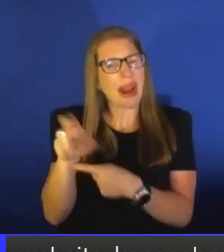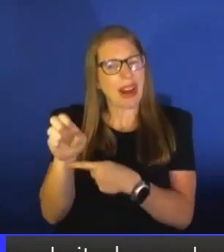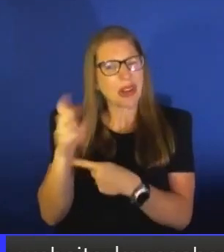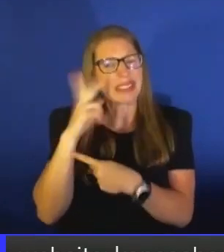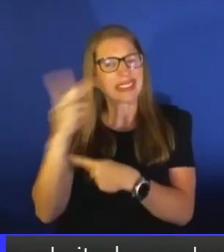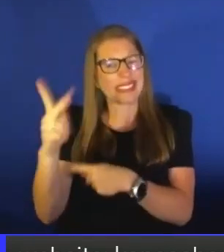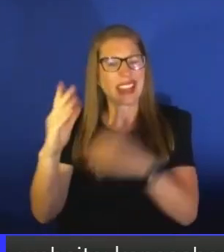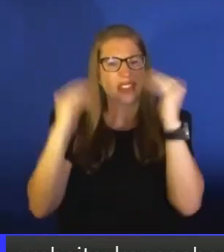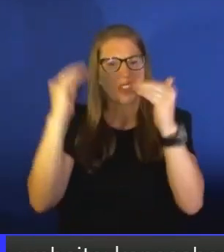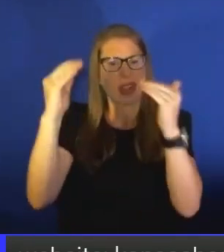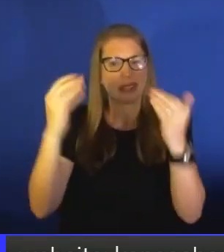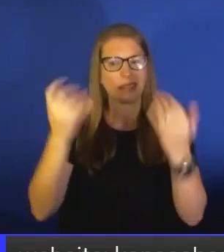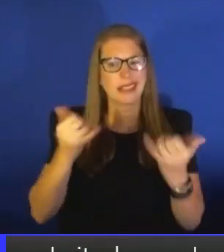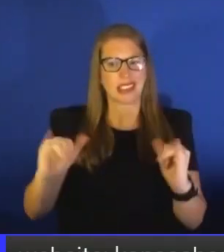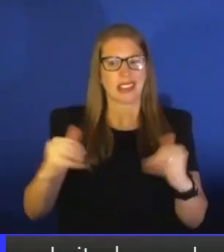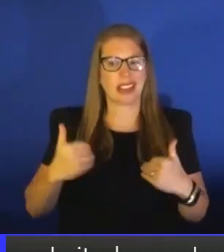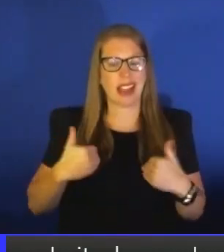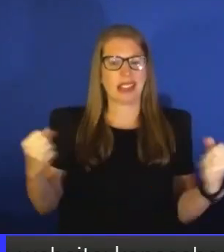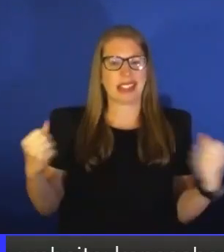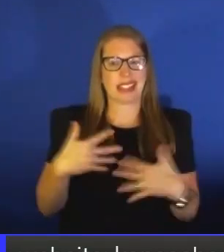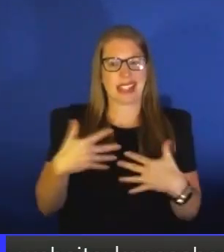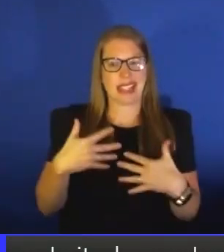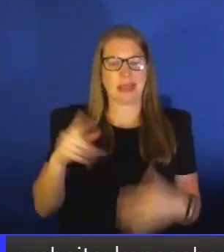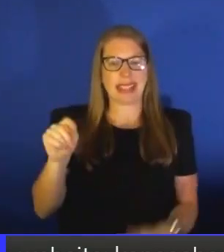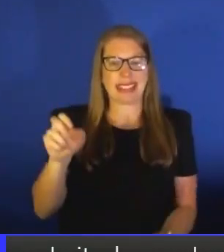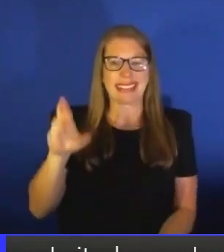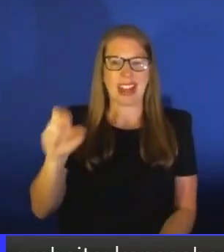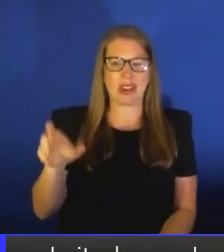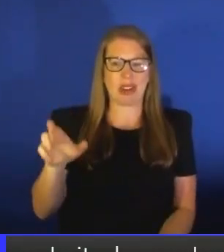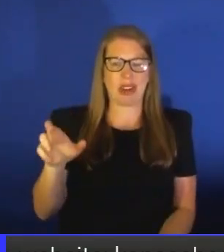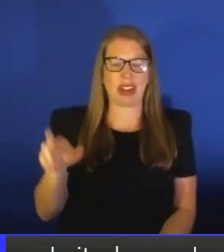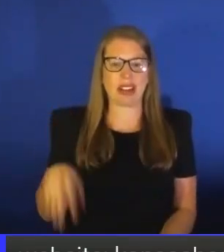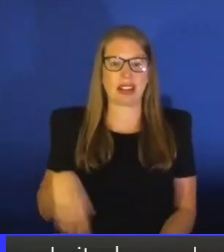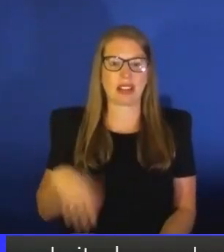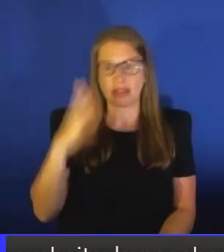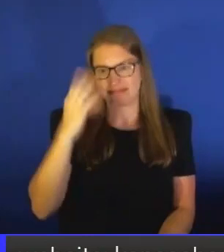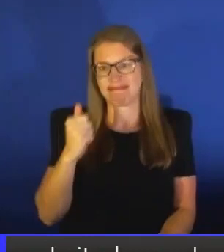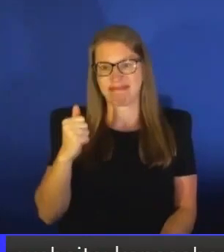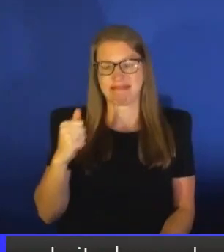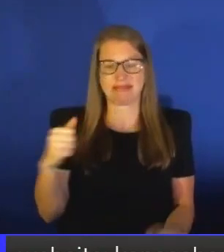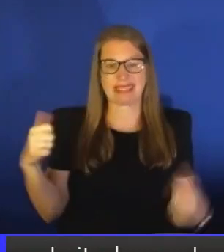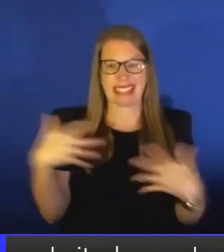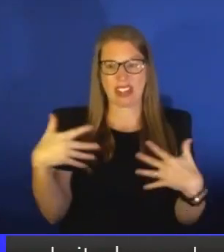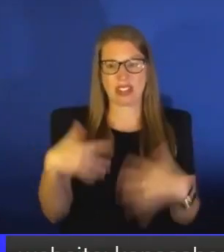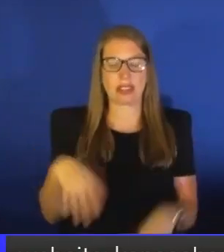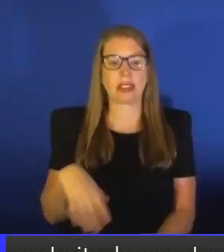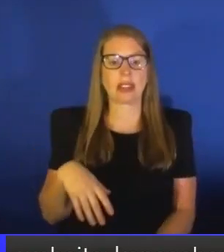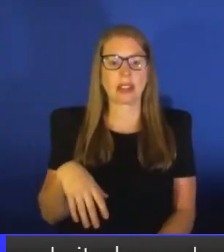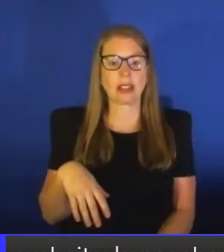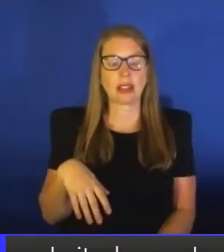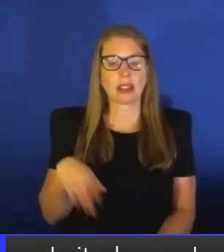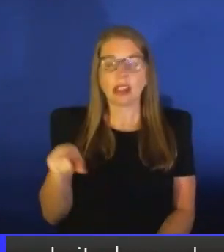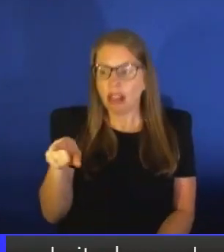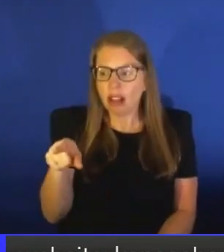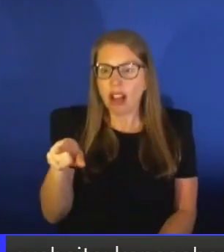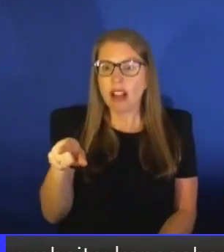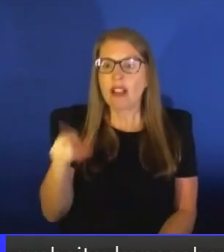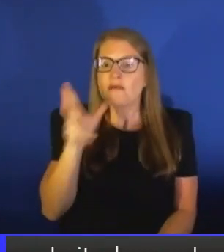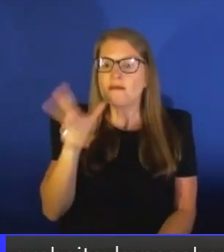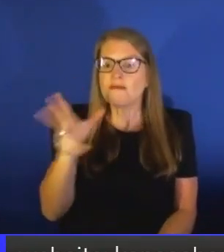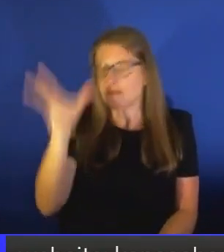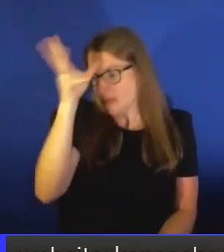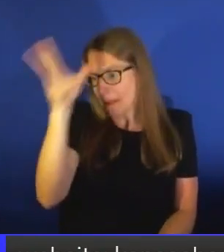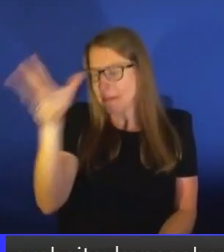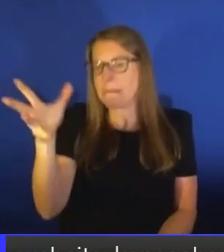terrors. Vast kids will outgrow them. They are pretty familial. A lot of times you'll hear someone else in a family, a parent, a grandparent,